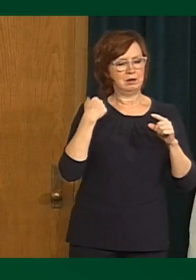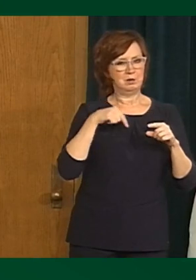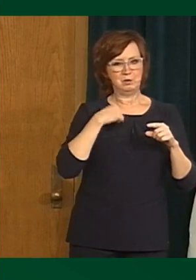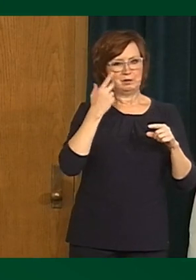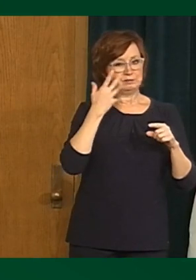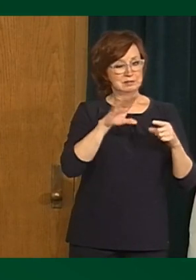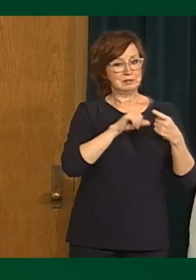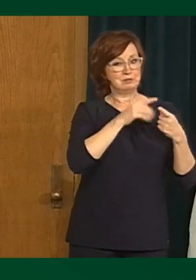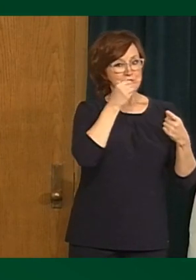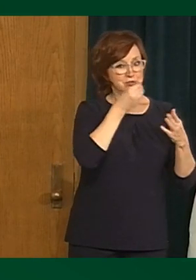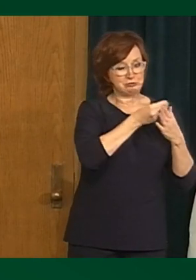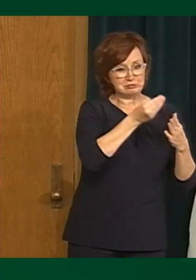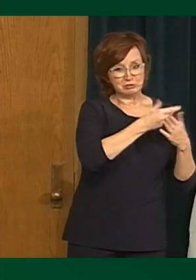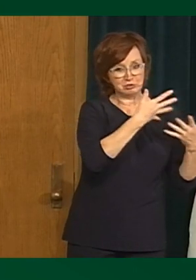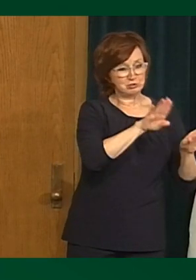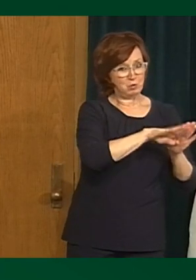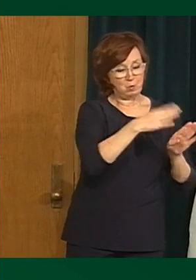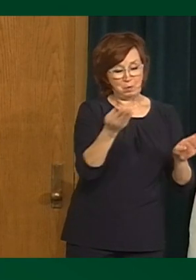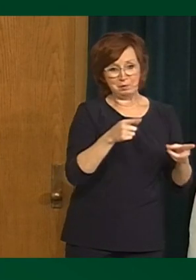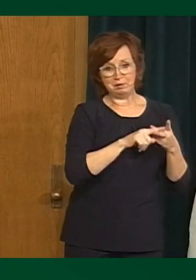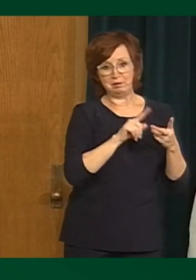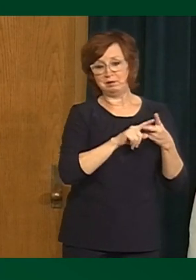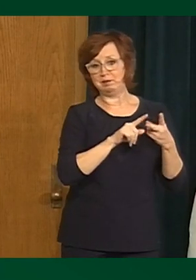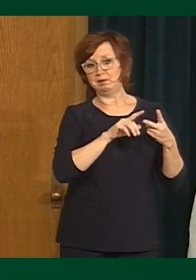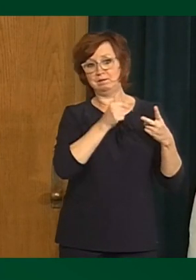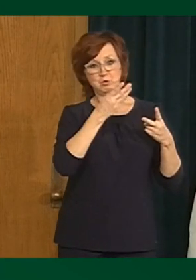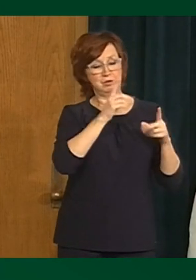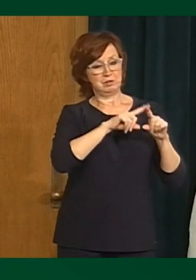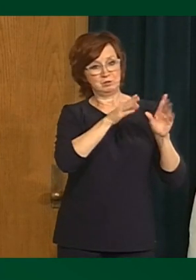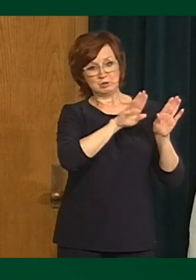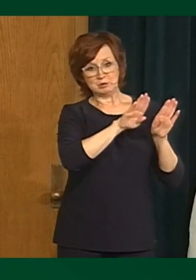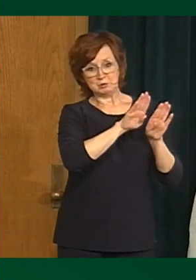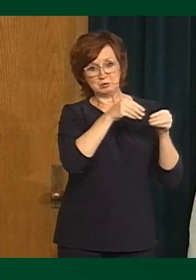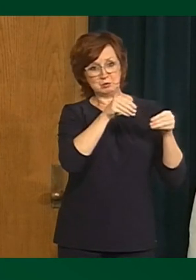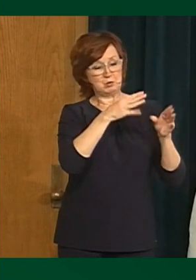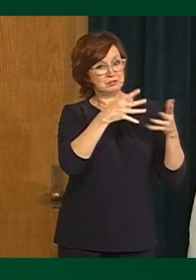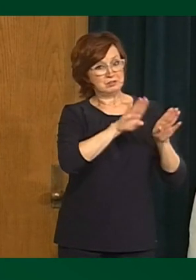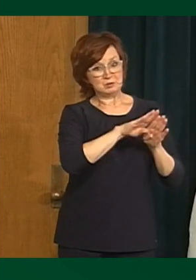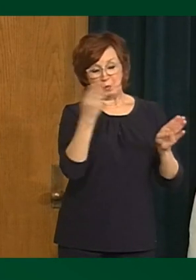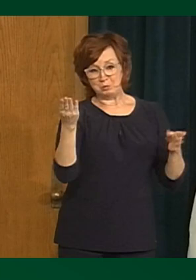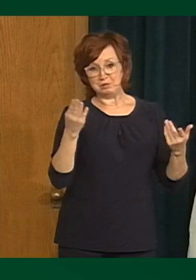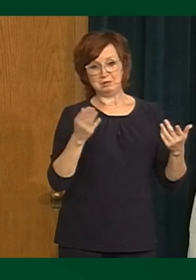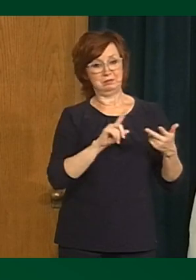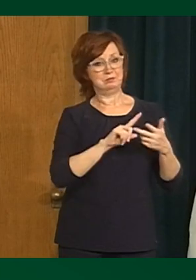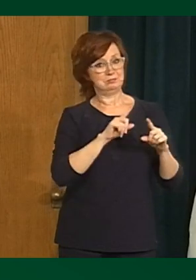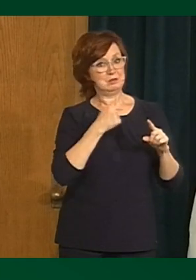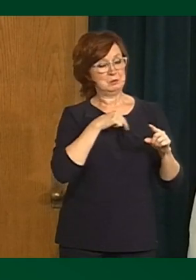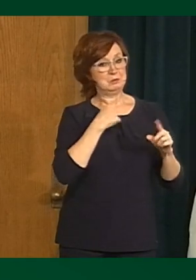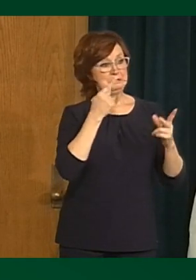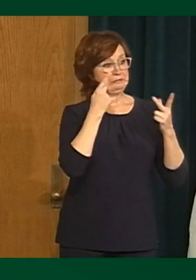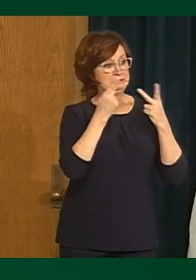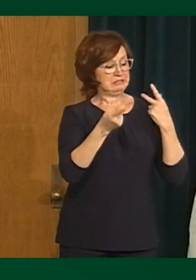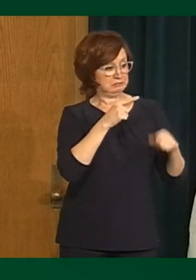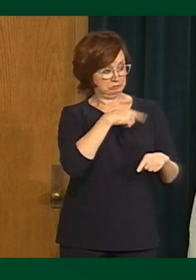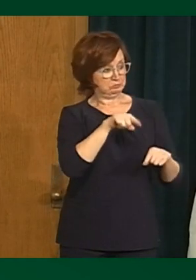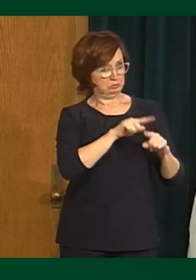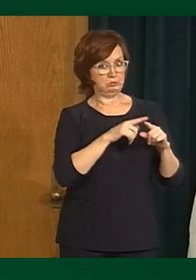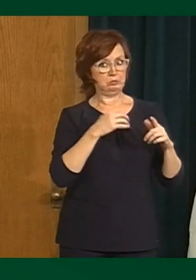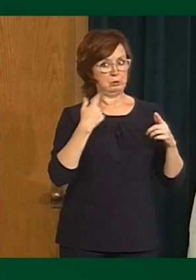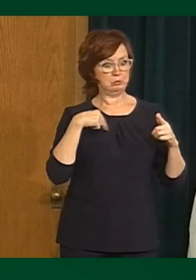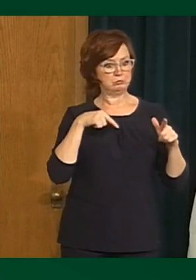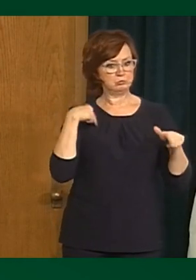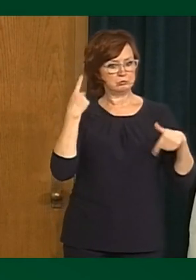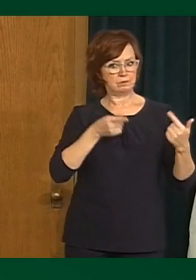this in the grocery stores and others that were open throughout. But today's a big day, and we have every confidence that